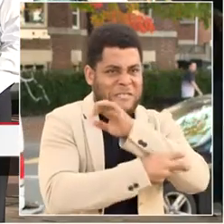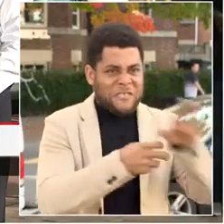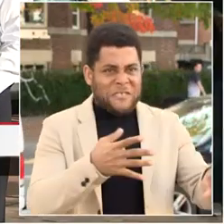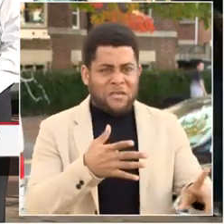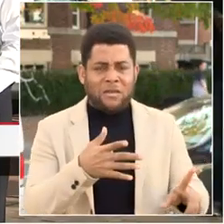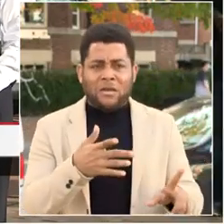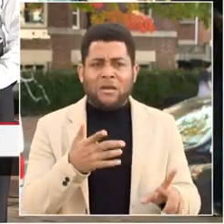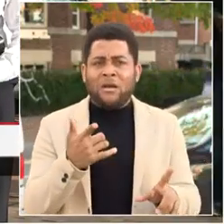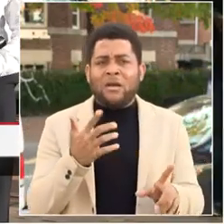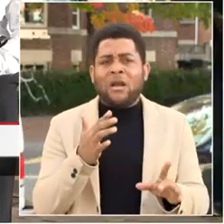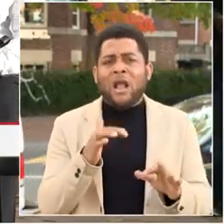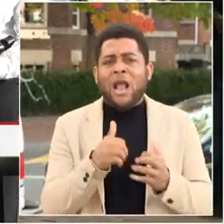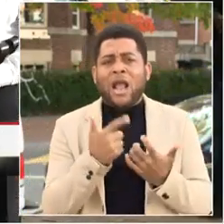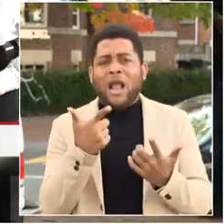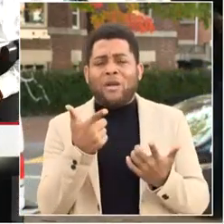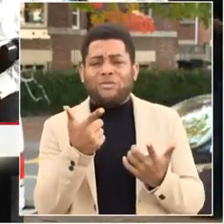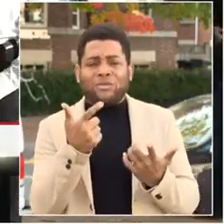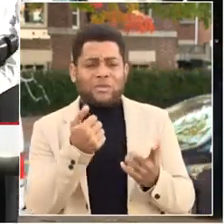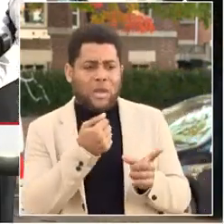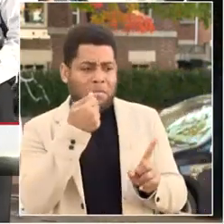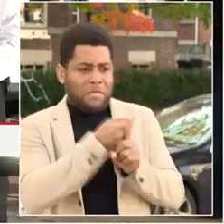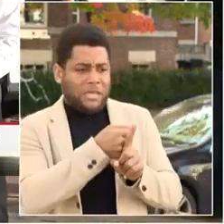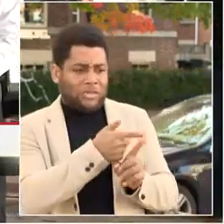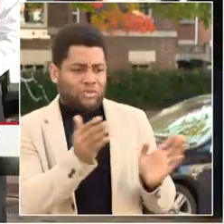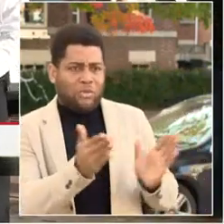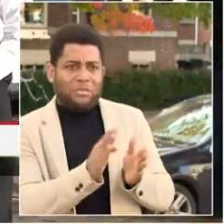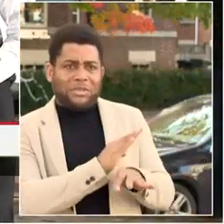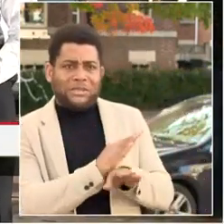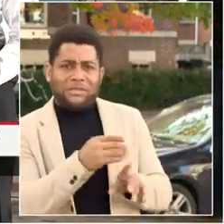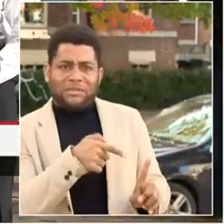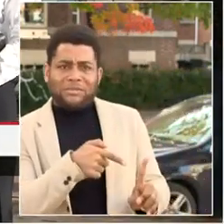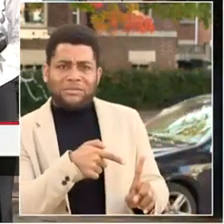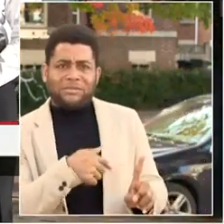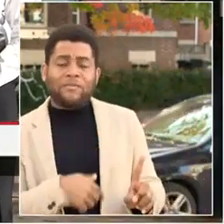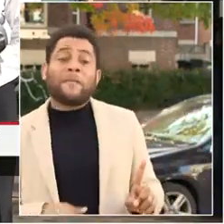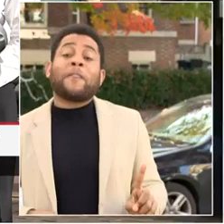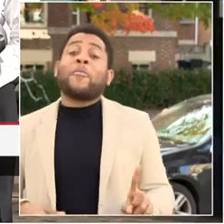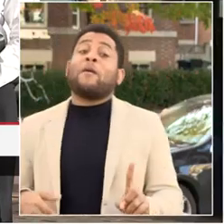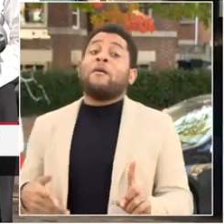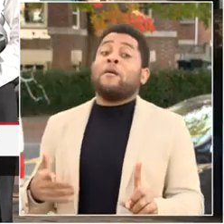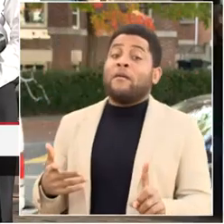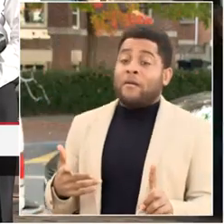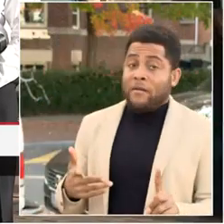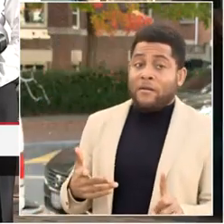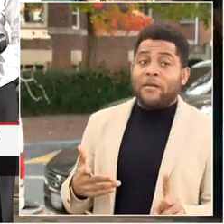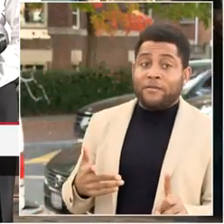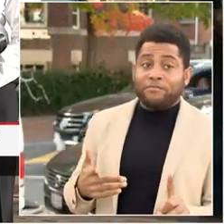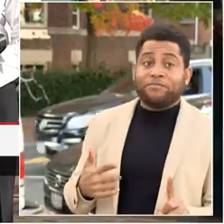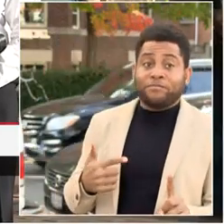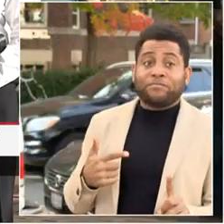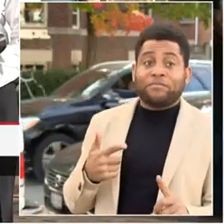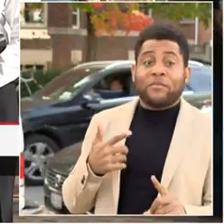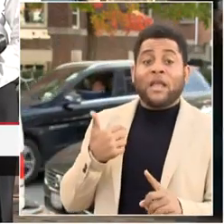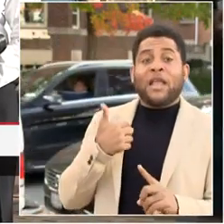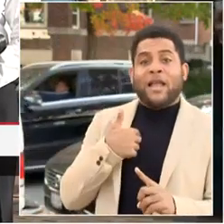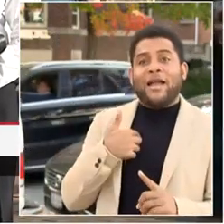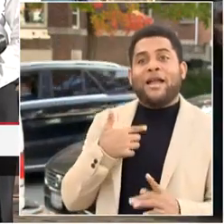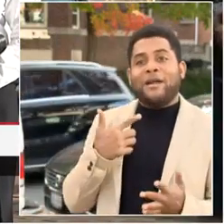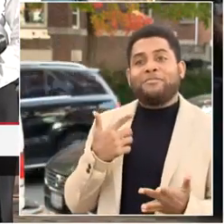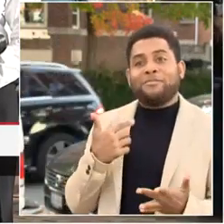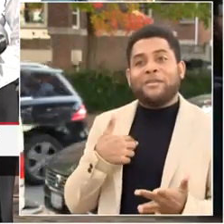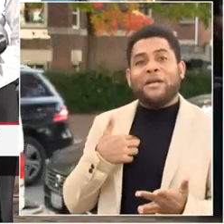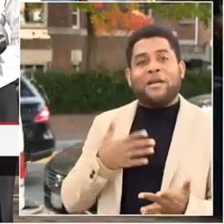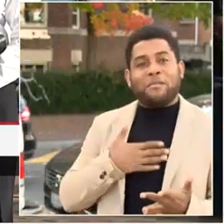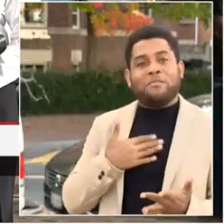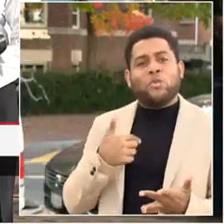This legislation addresses organized retail theft where we think there are gaps in the law. In other parts of the